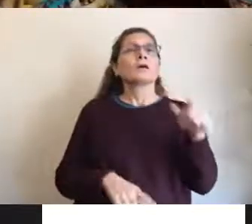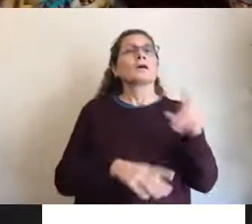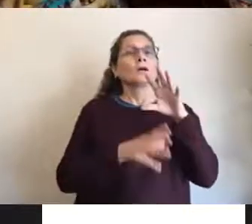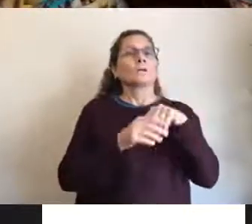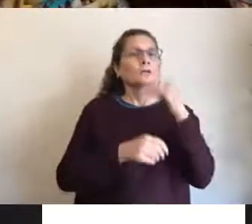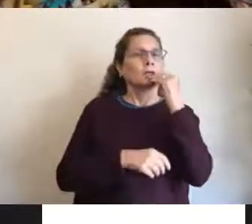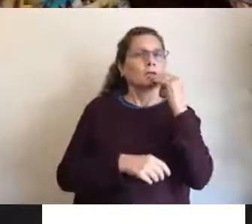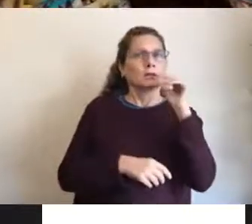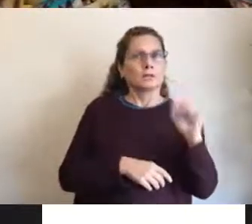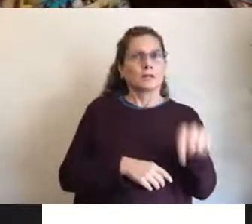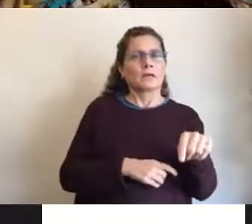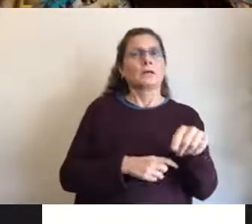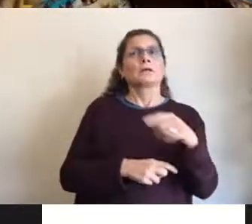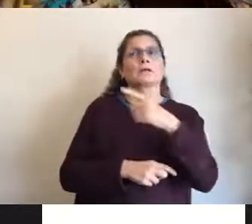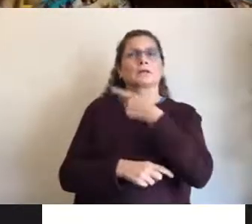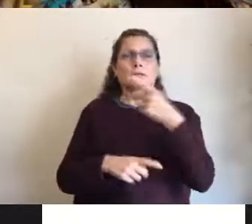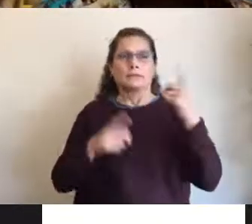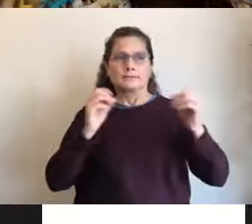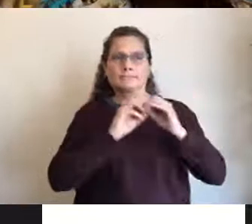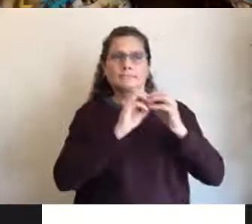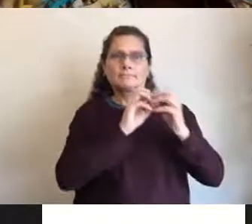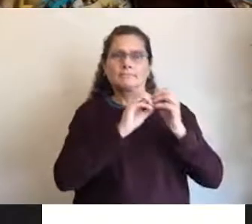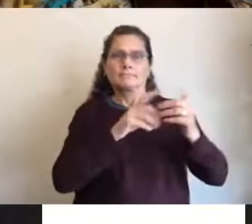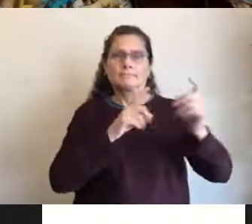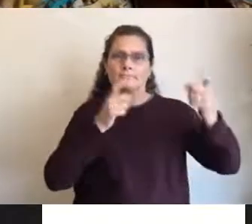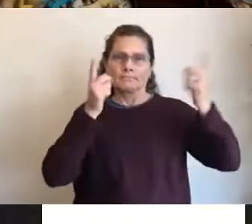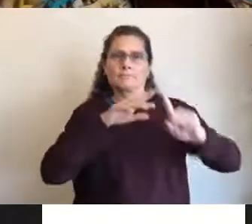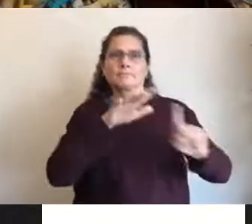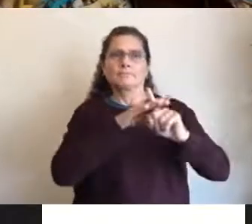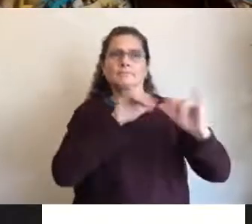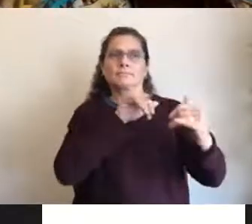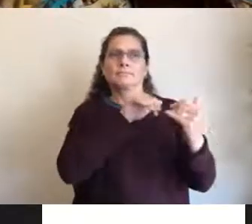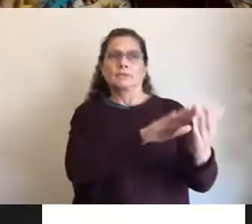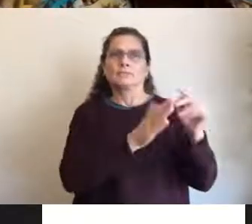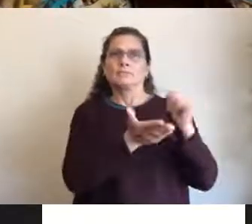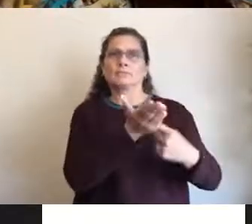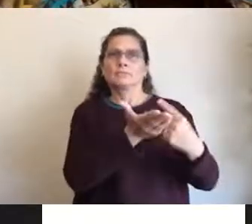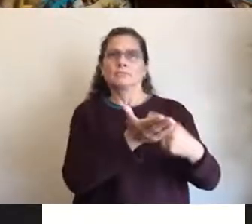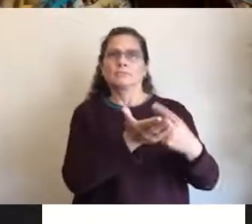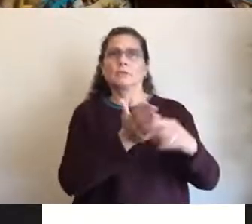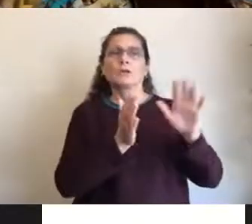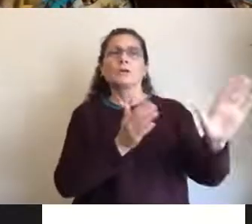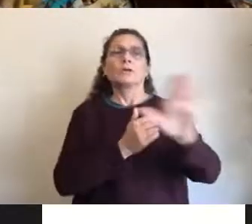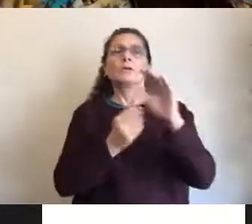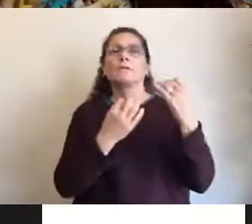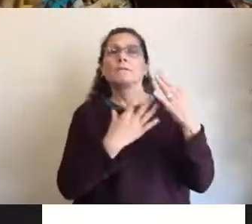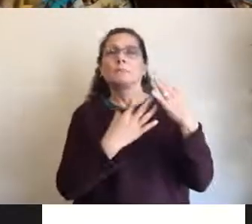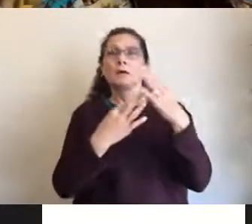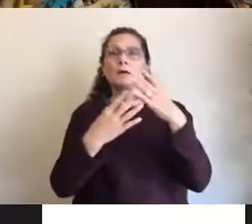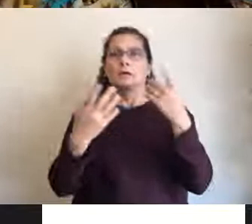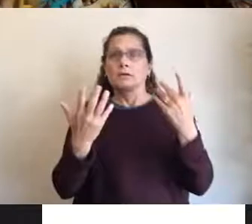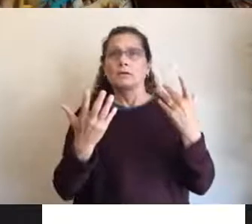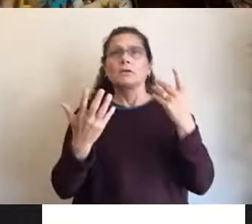participate. So based on this feedback, we will extend the program until March 15th, 2021.